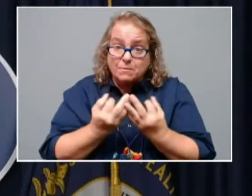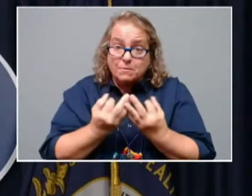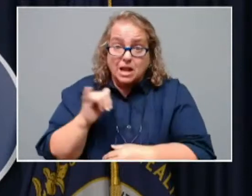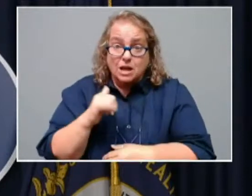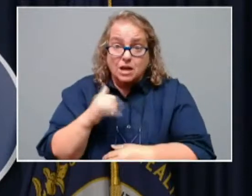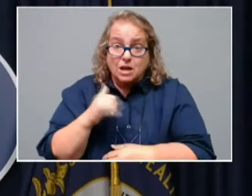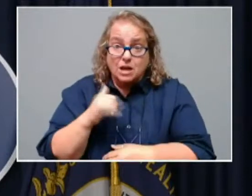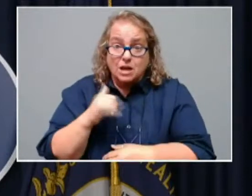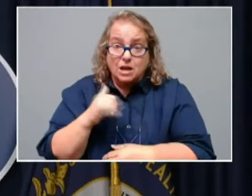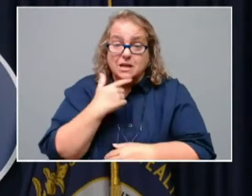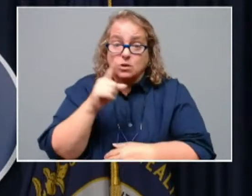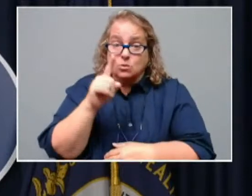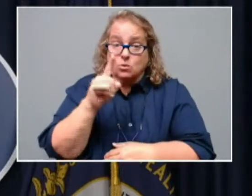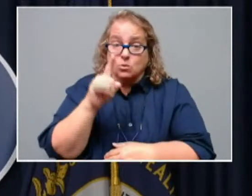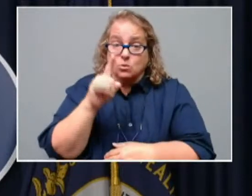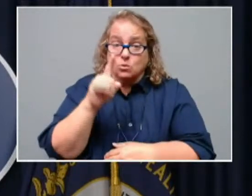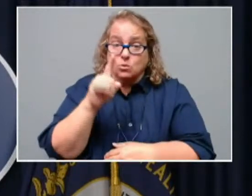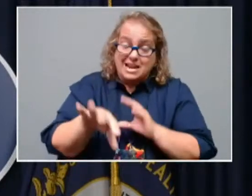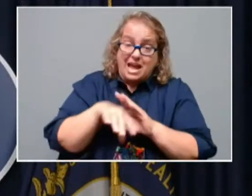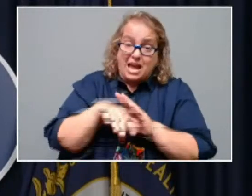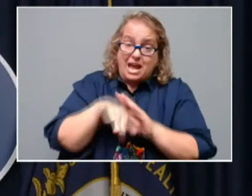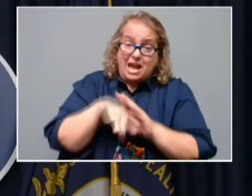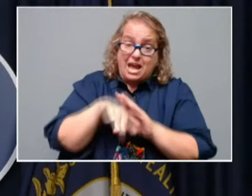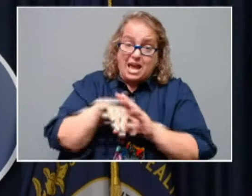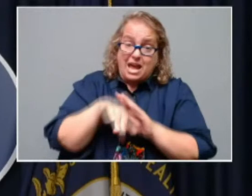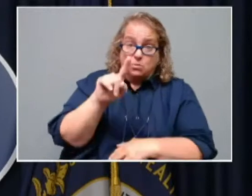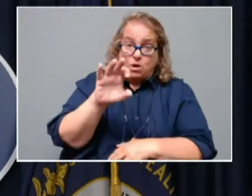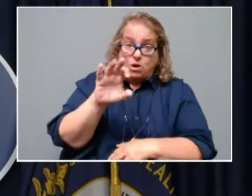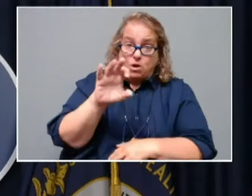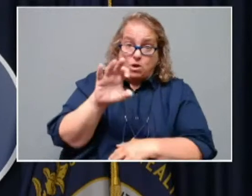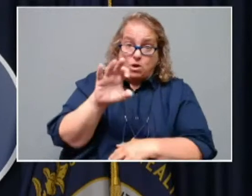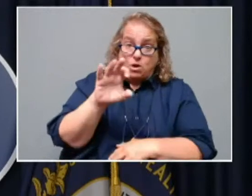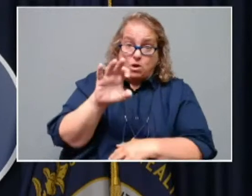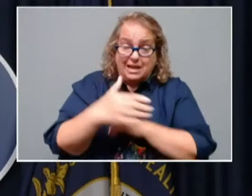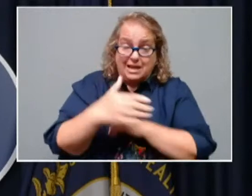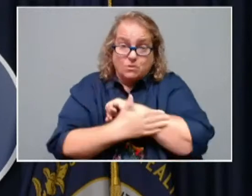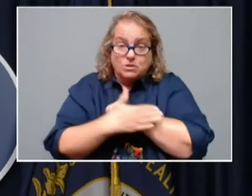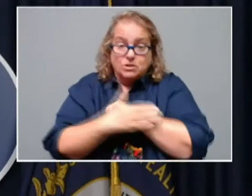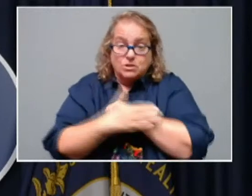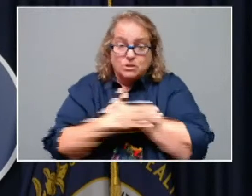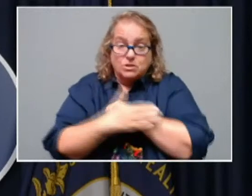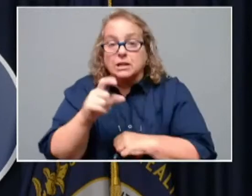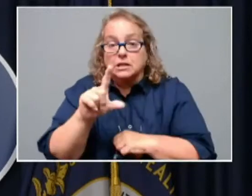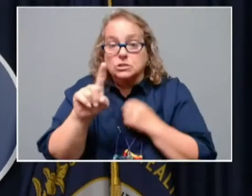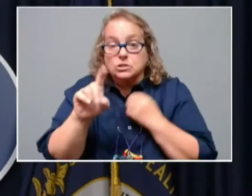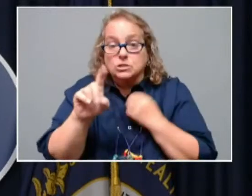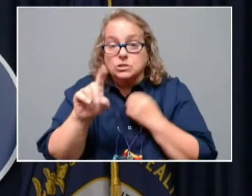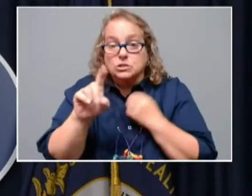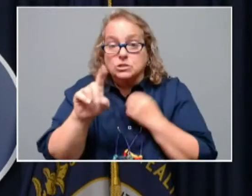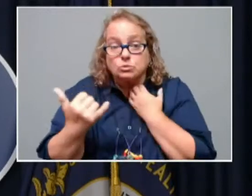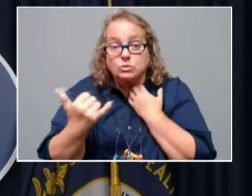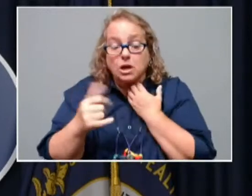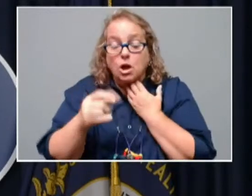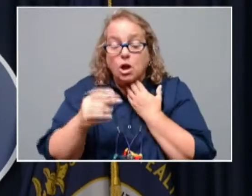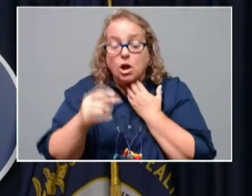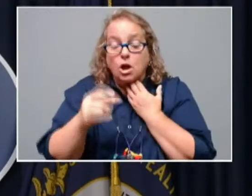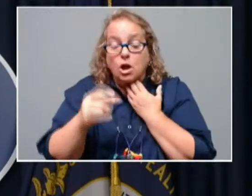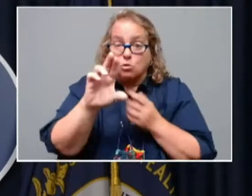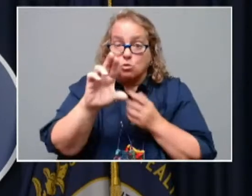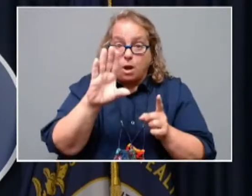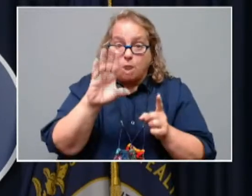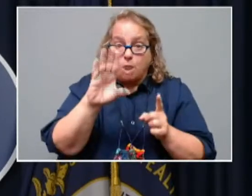out of Kentucky's 120 counties are in the red zone as of today. I think only Robertson is not. We have an updated